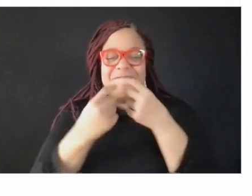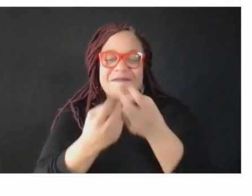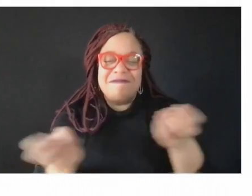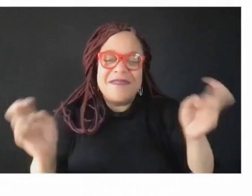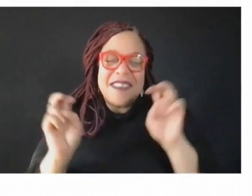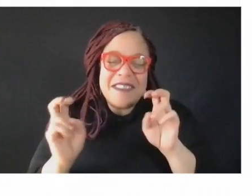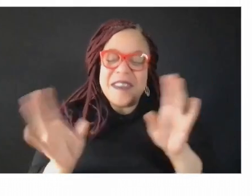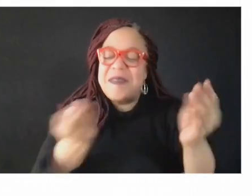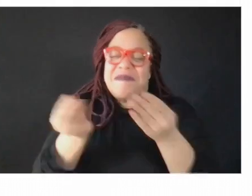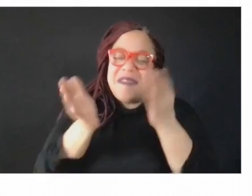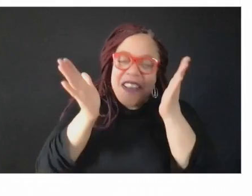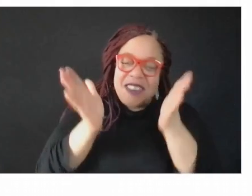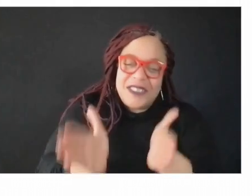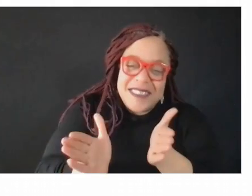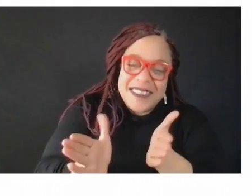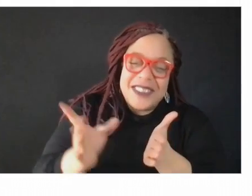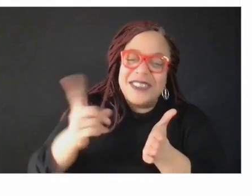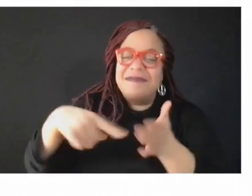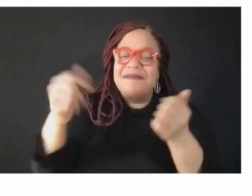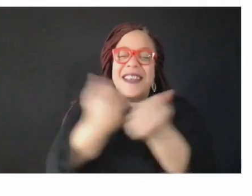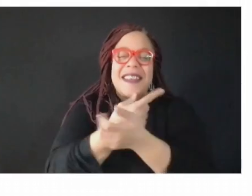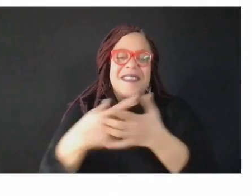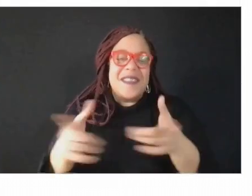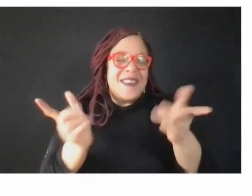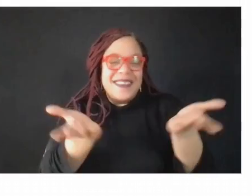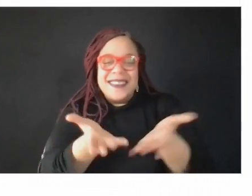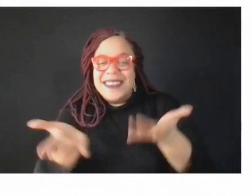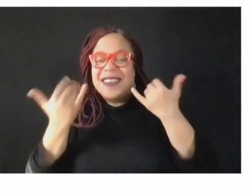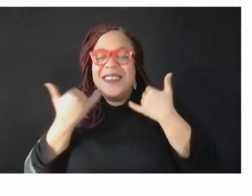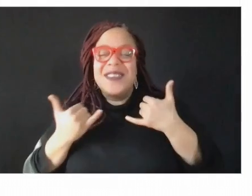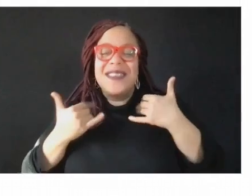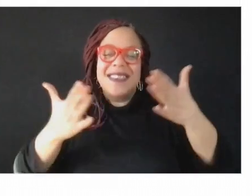happen. So thank you so much. We will